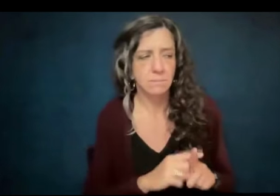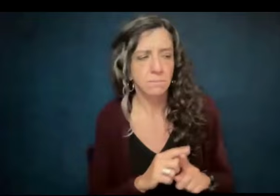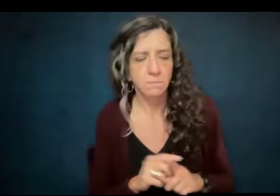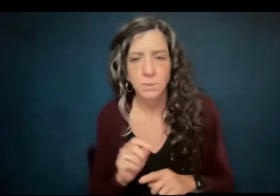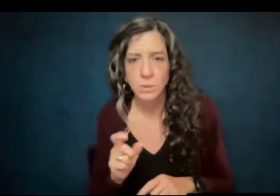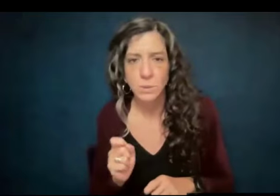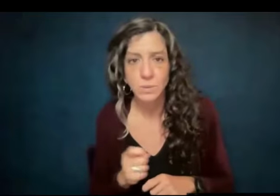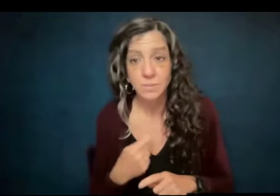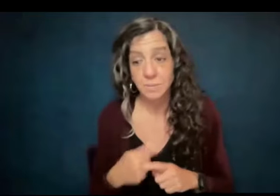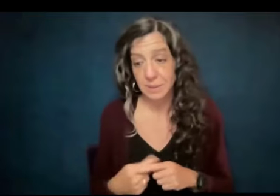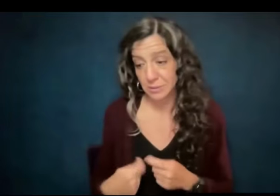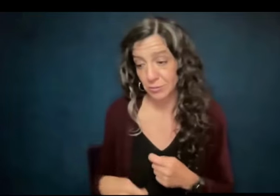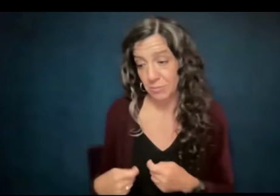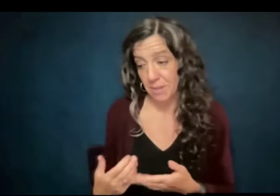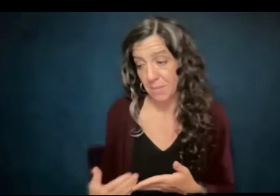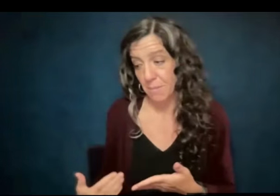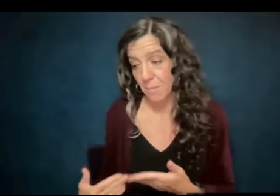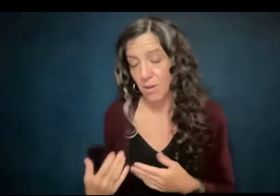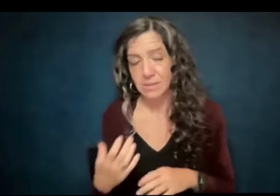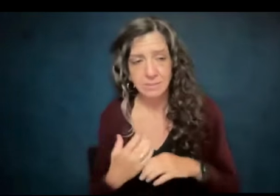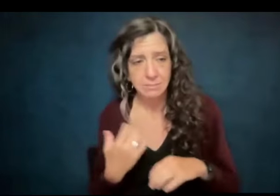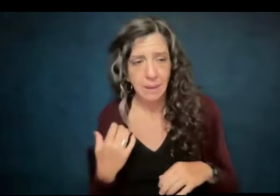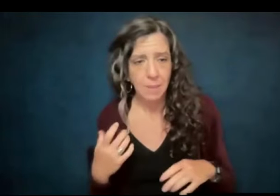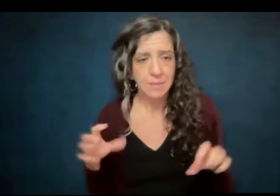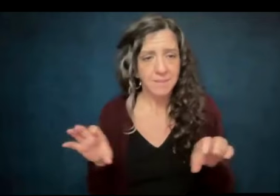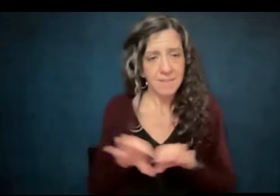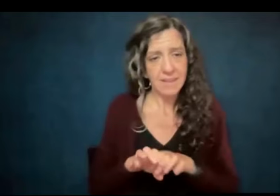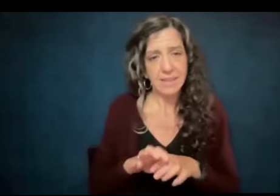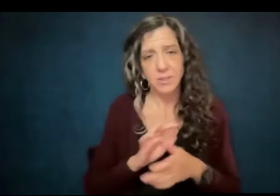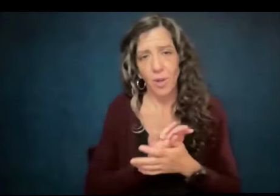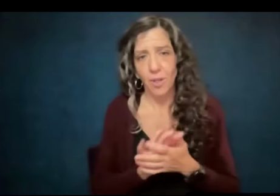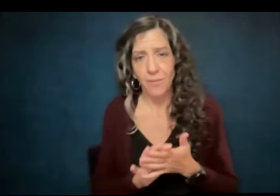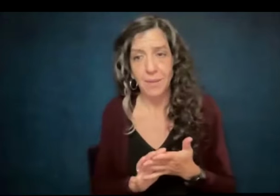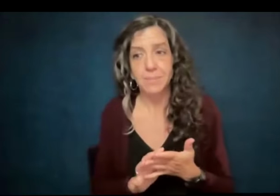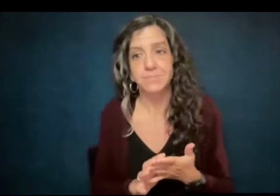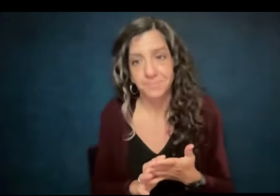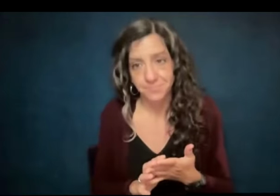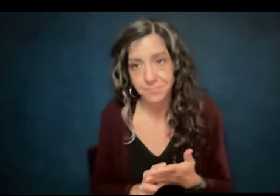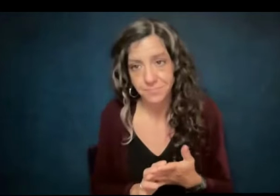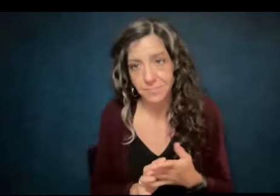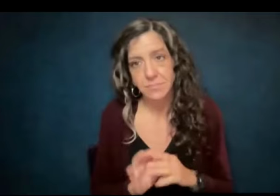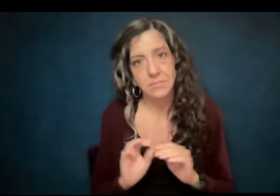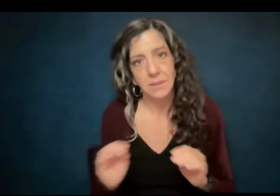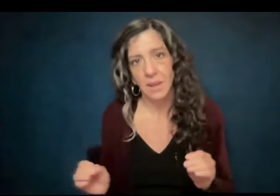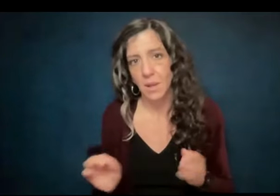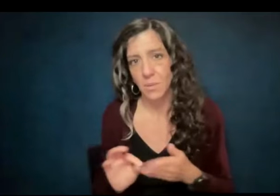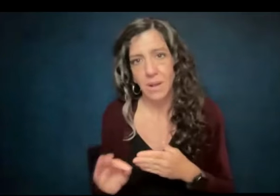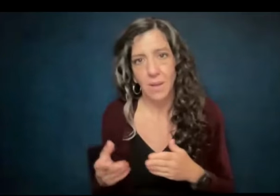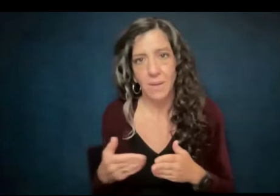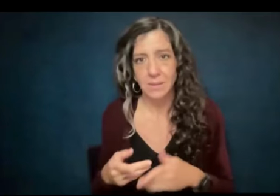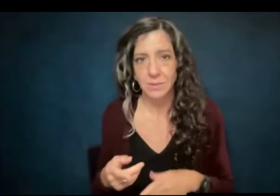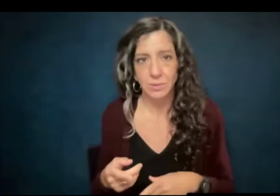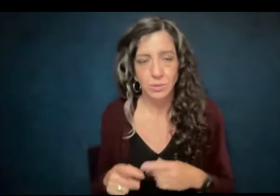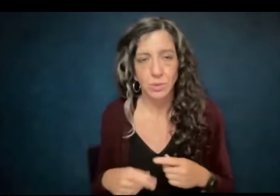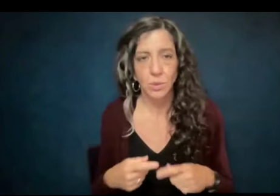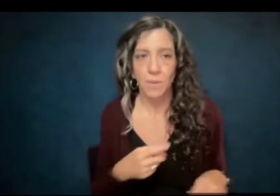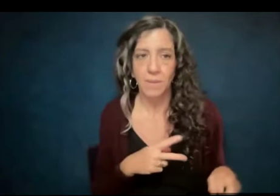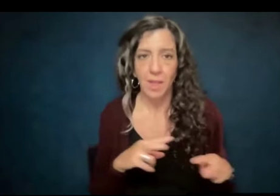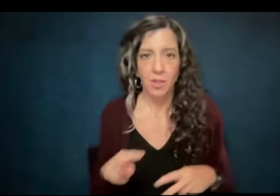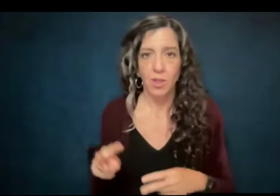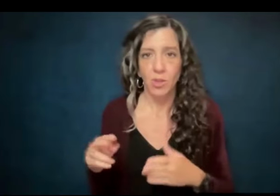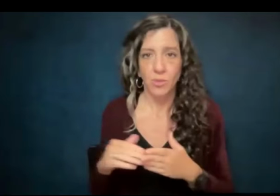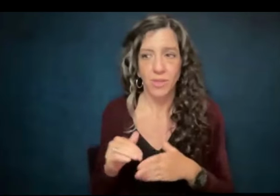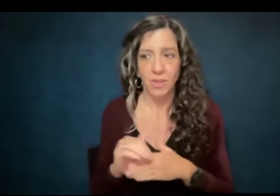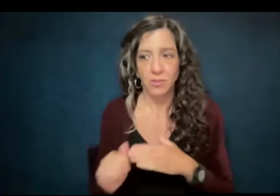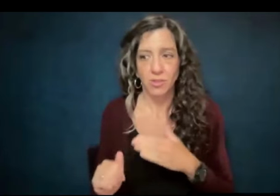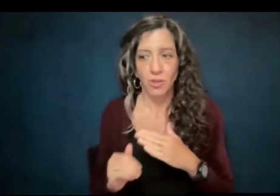of the replacement parts and pipes and fittings and things that you have, and none of it's going to count when they're looking at the